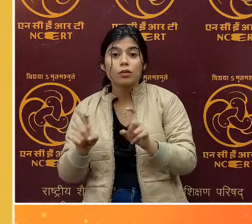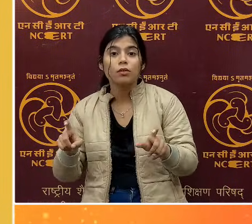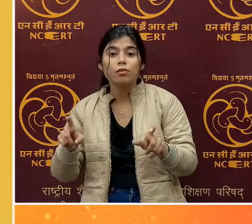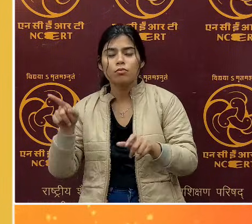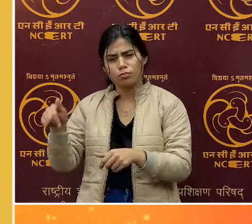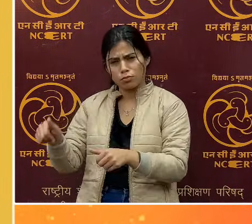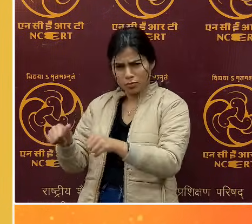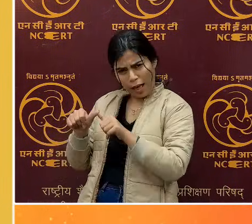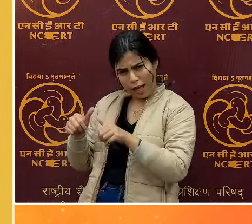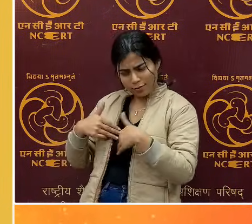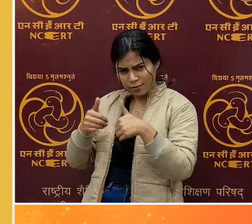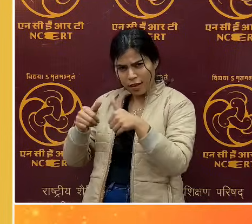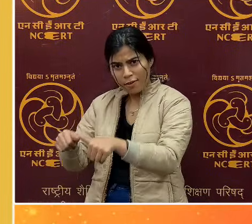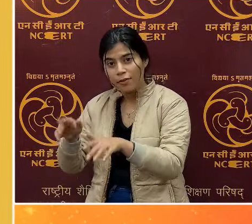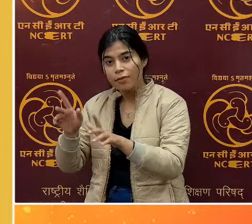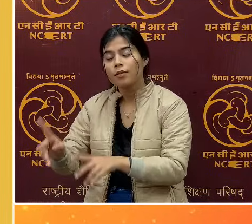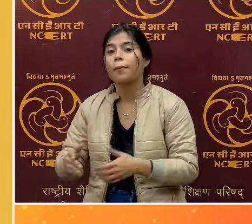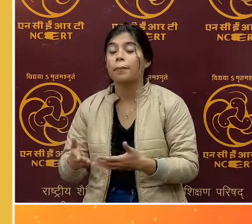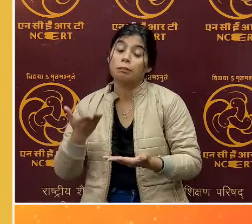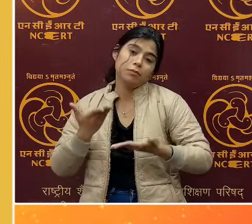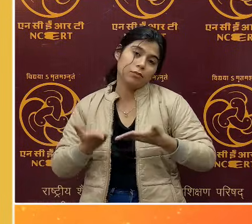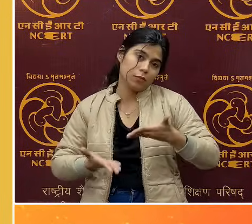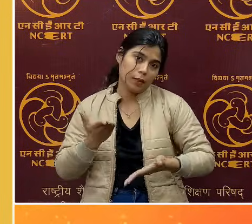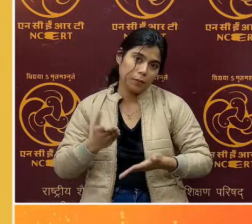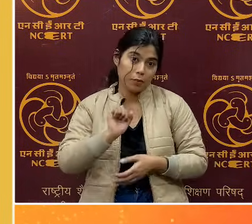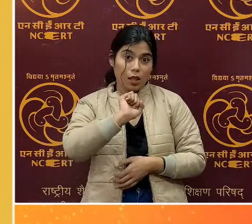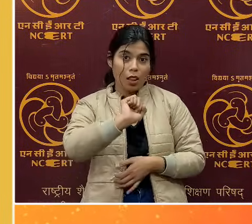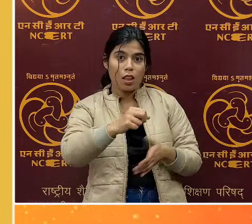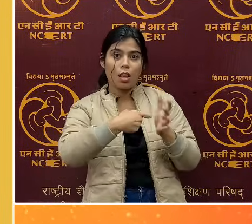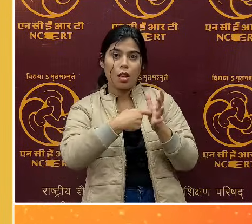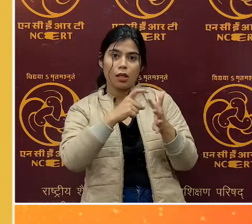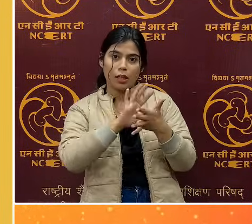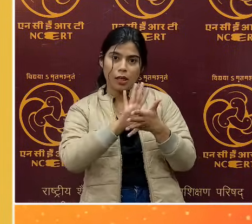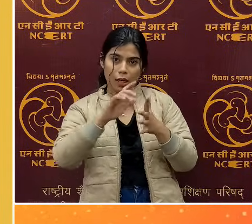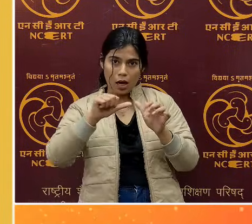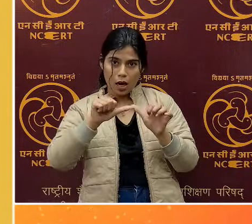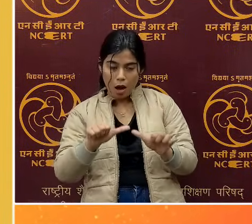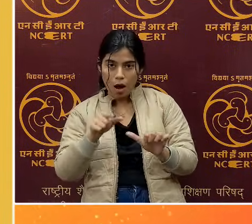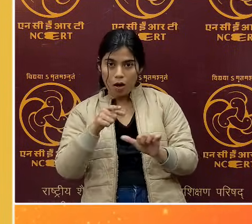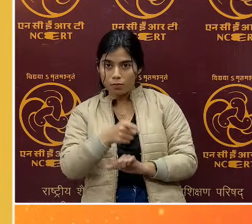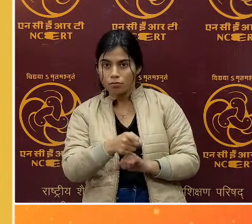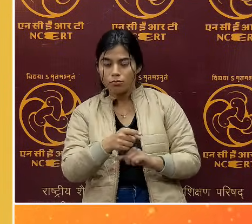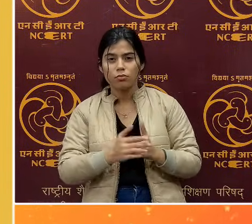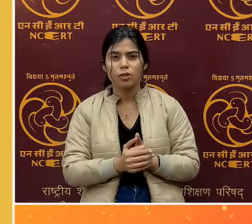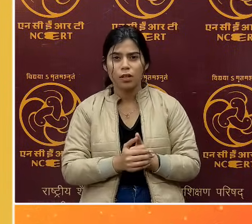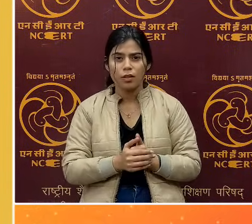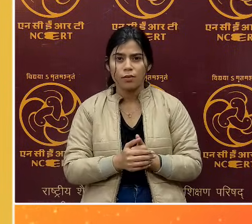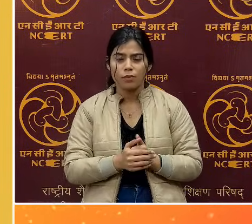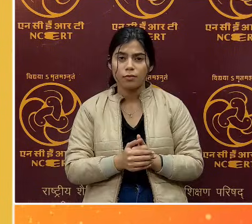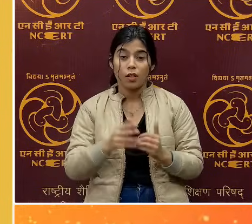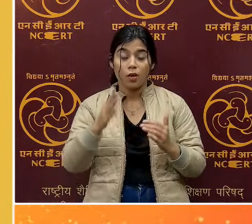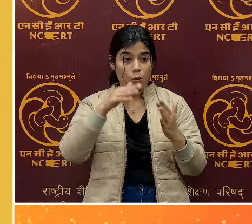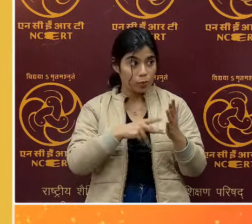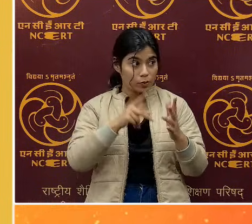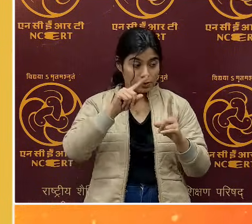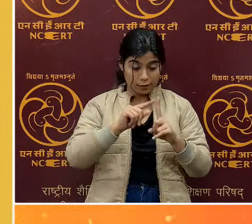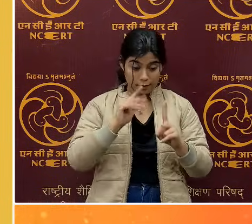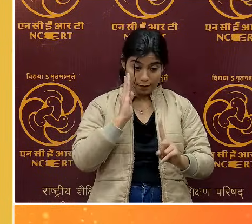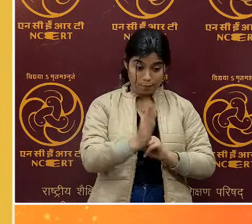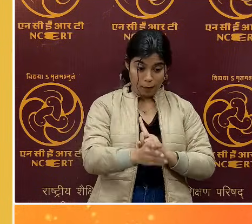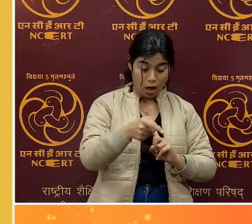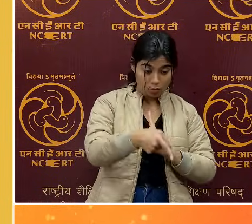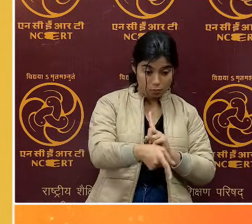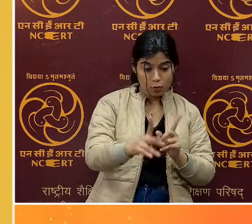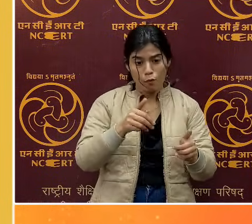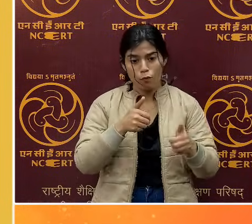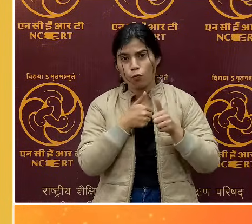Yes, you can give the answer. Okay, maybe it will be Rekha, Yes. because we have already studied the right path of these rules,